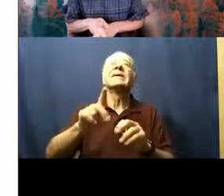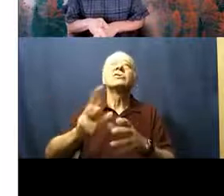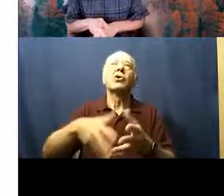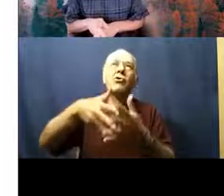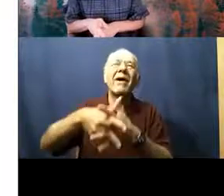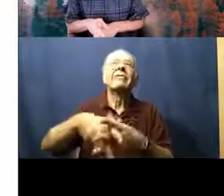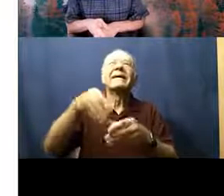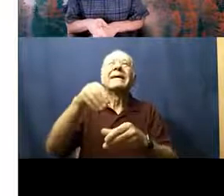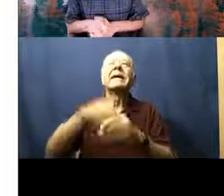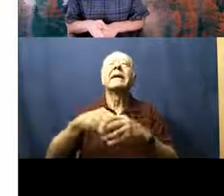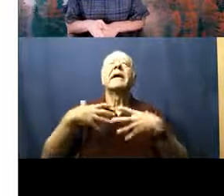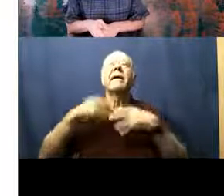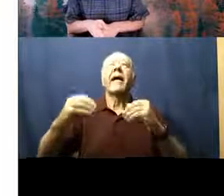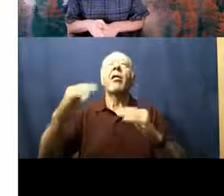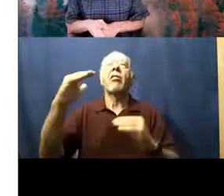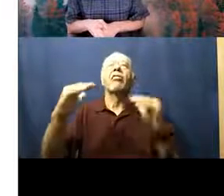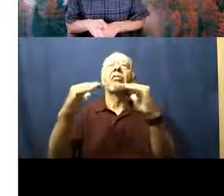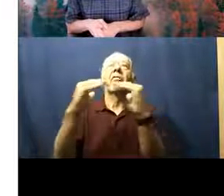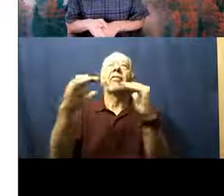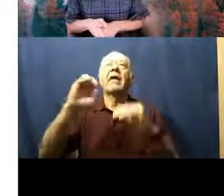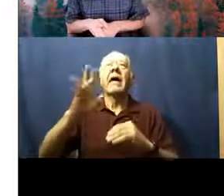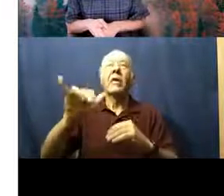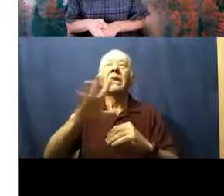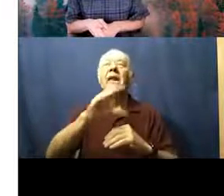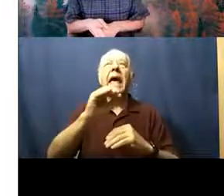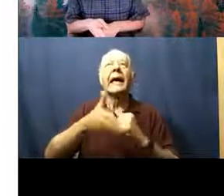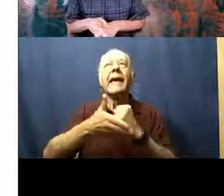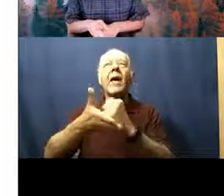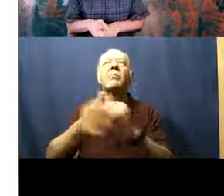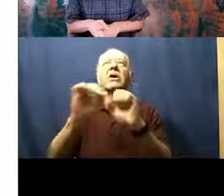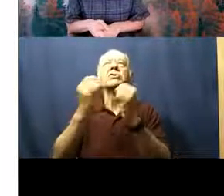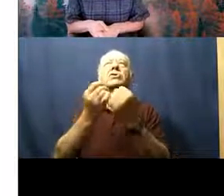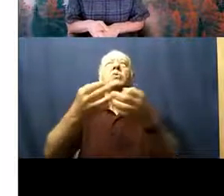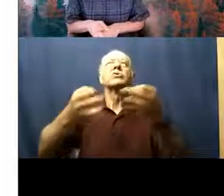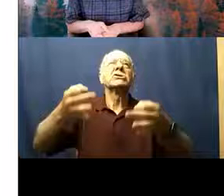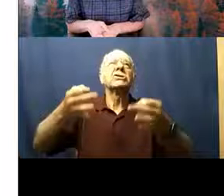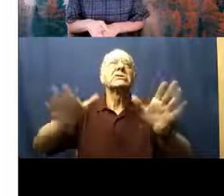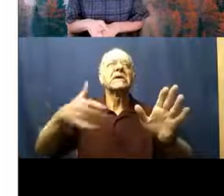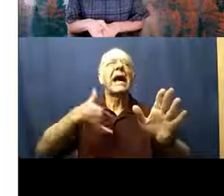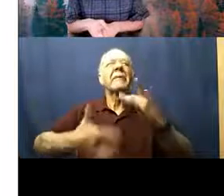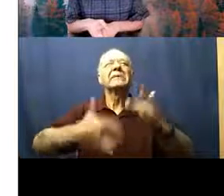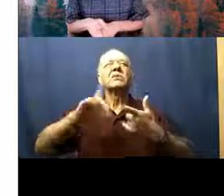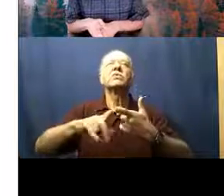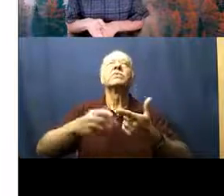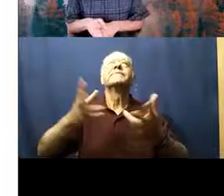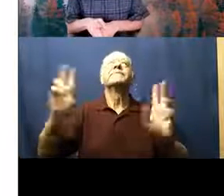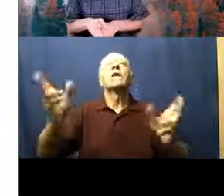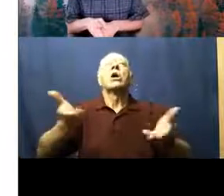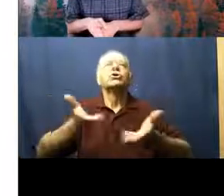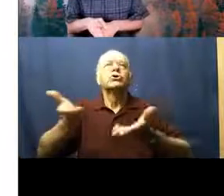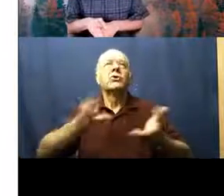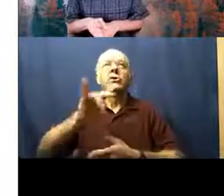health equity and doing our part for social justice. I'm really excited to be serving the New